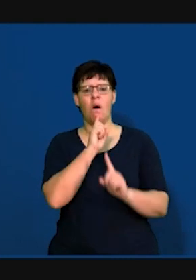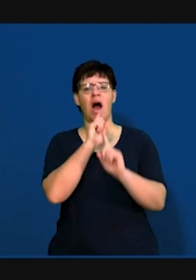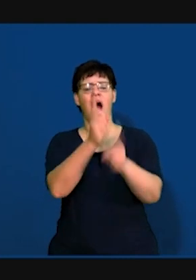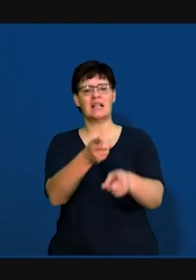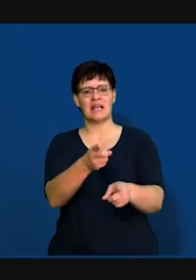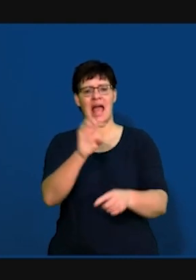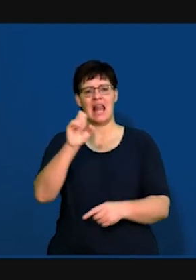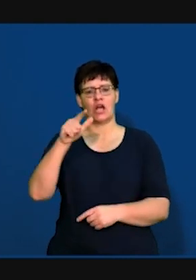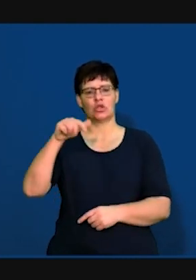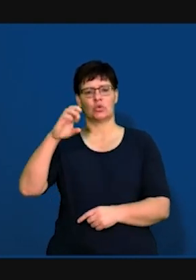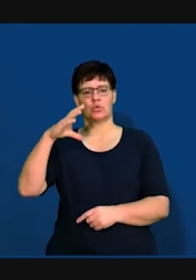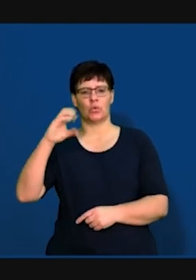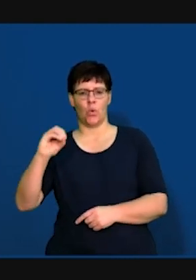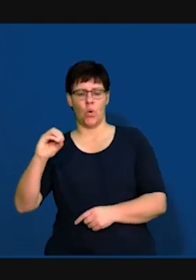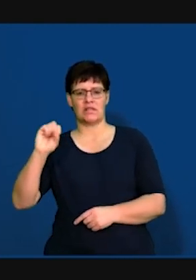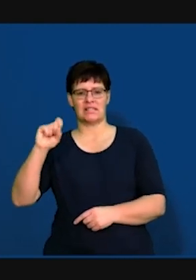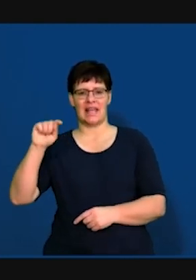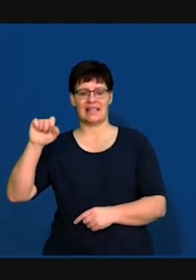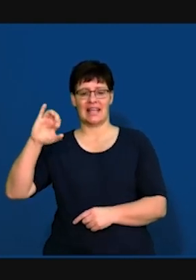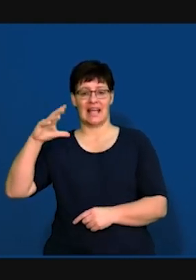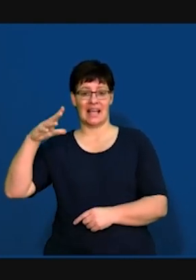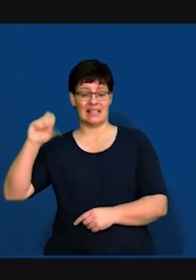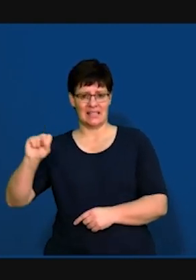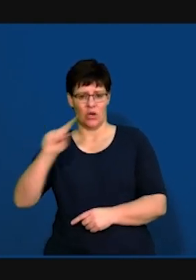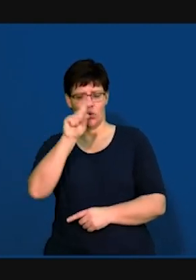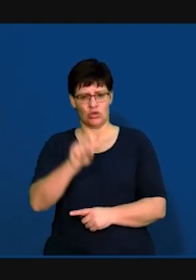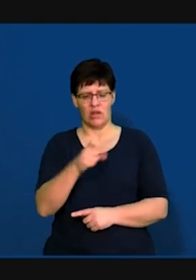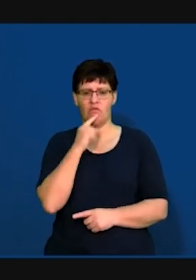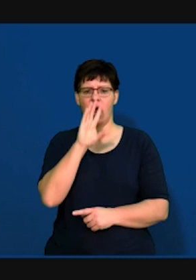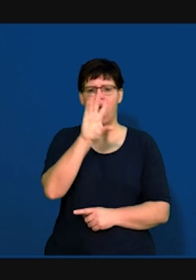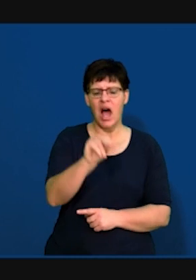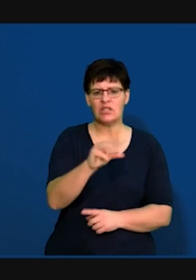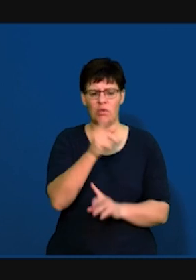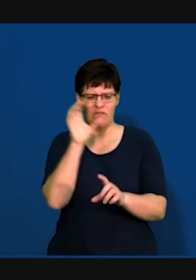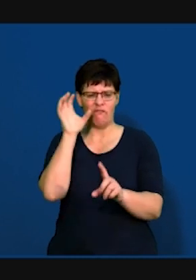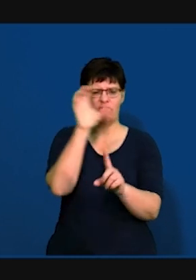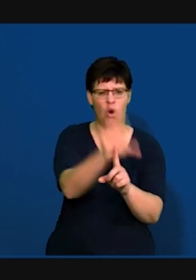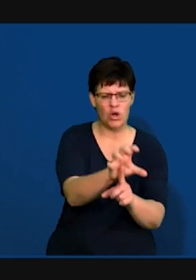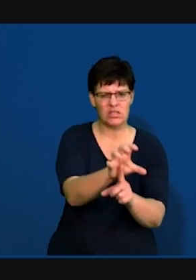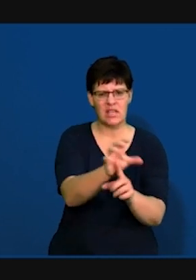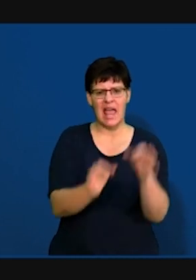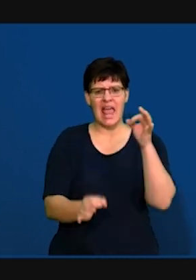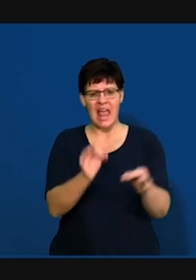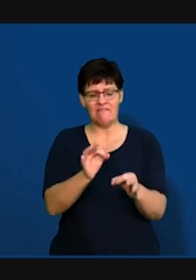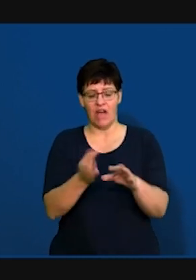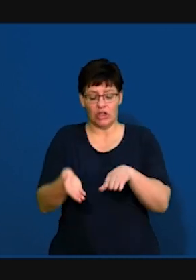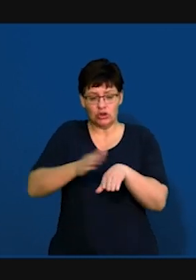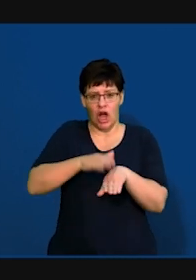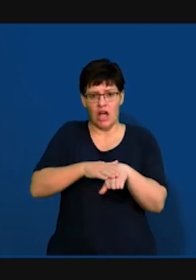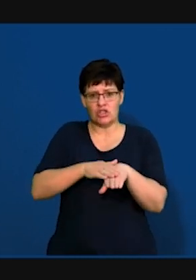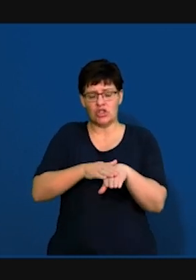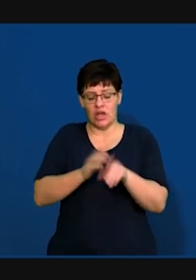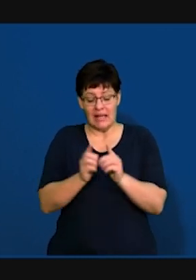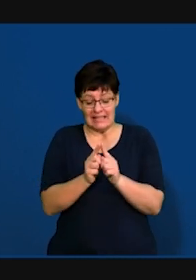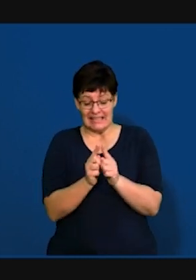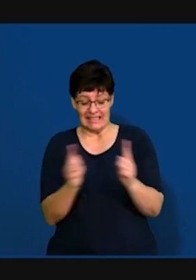How do you answer electrostatic questions when you're asked what happens to the force if you change the charge and distance